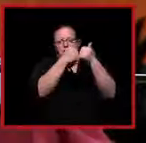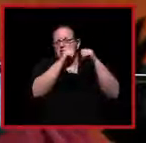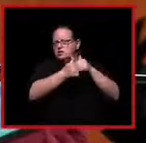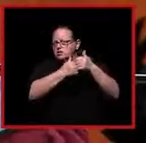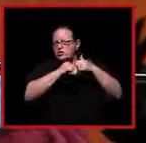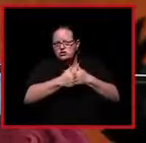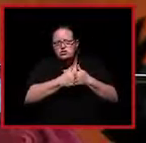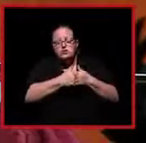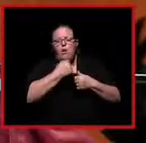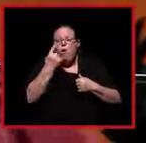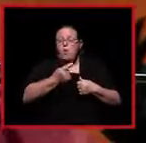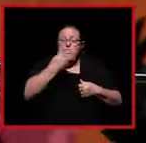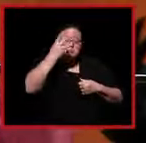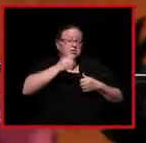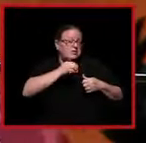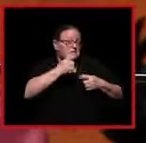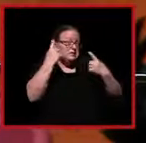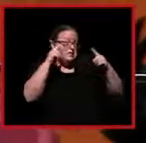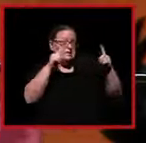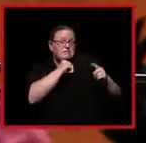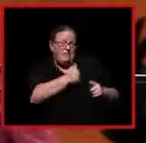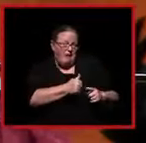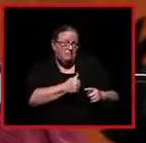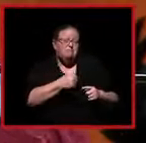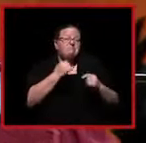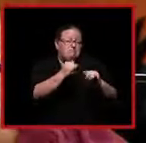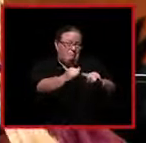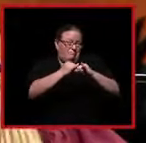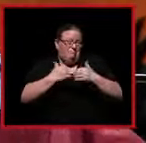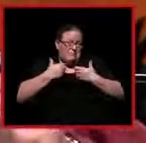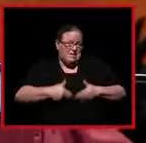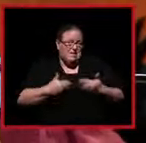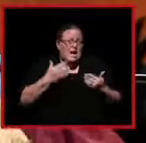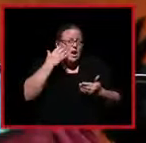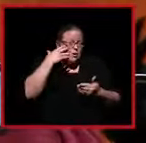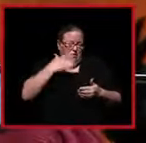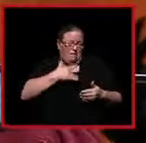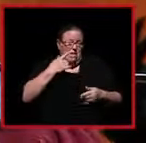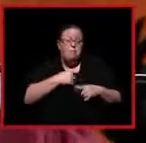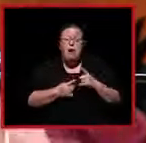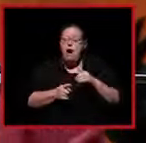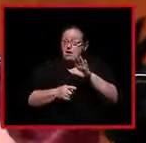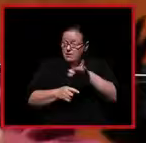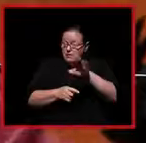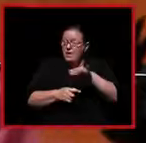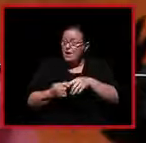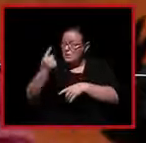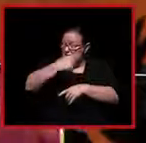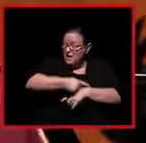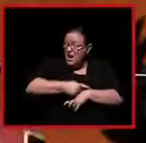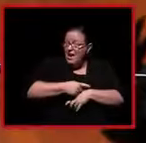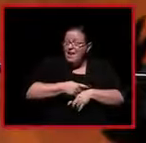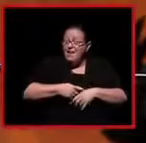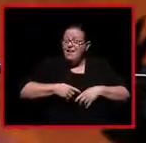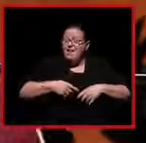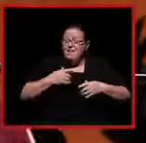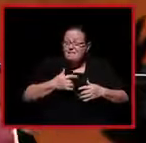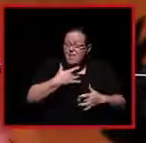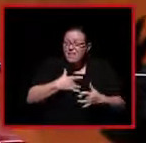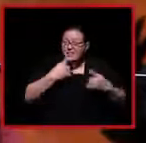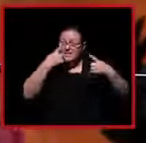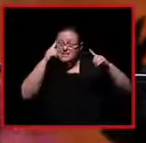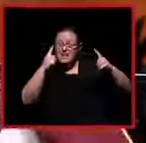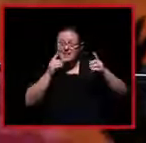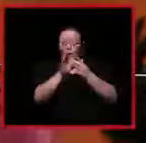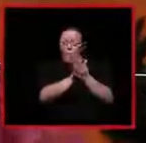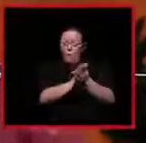experienced success. Now, I know that feeling too, but today, know this. This is what success feels like. What